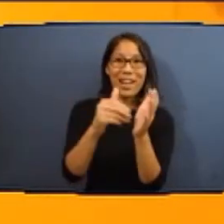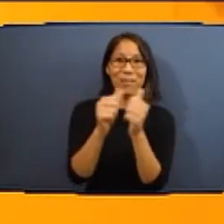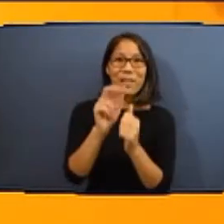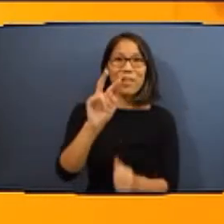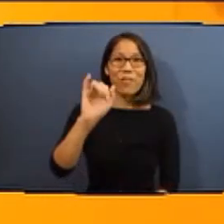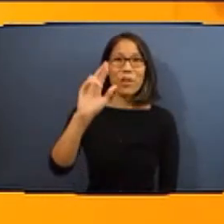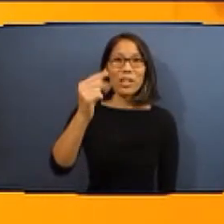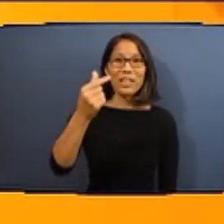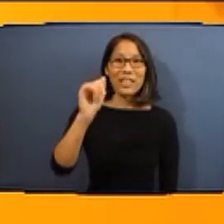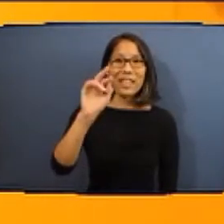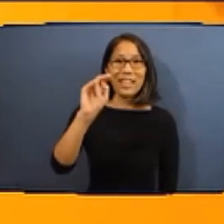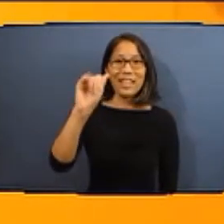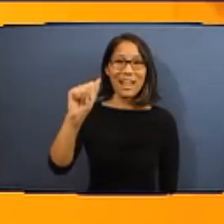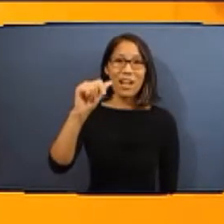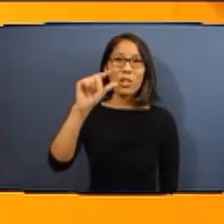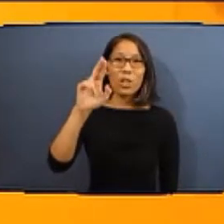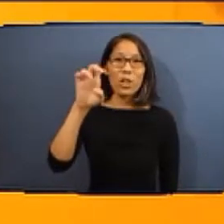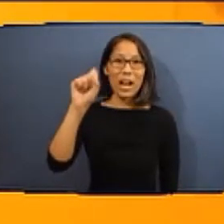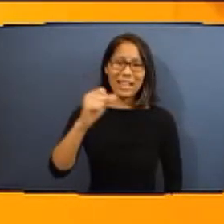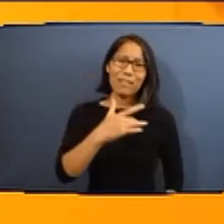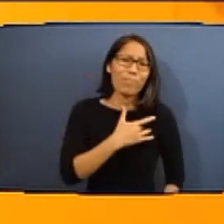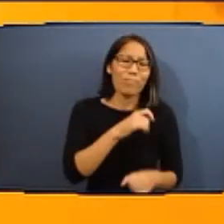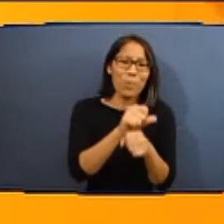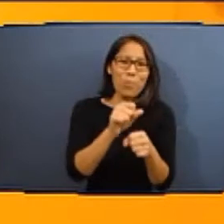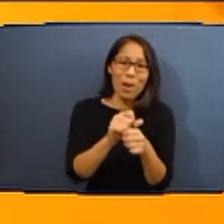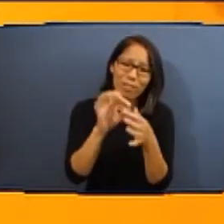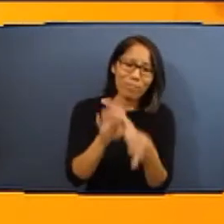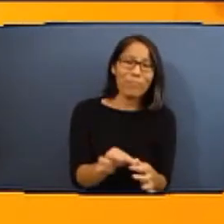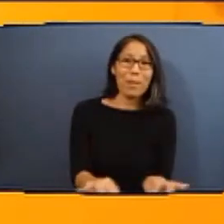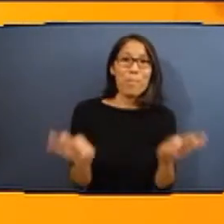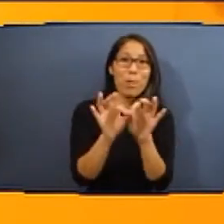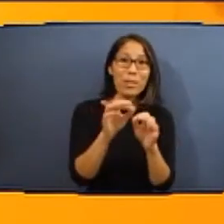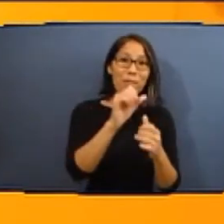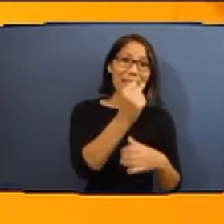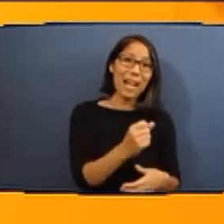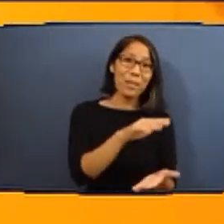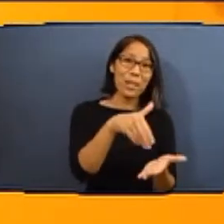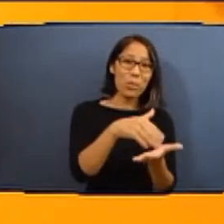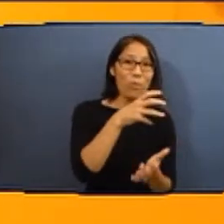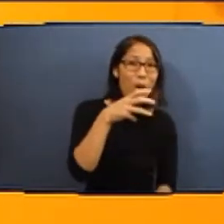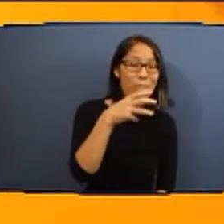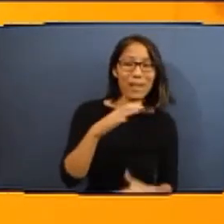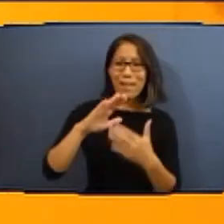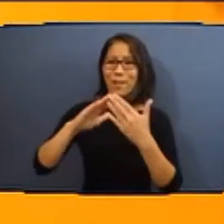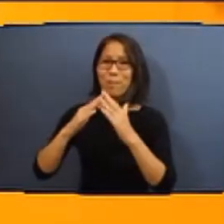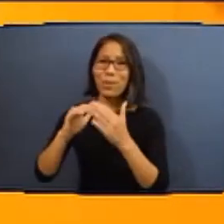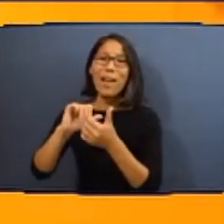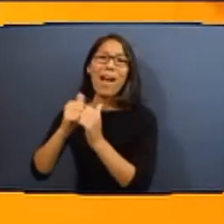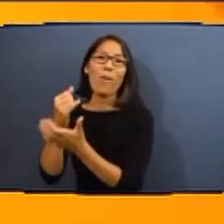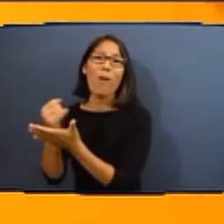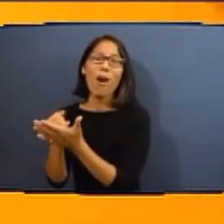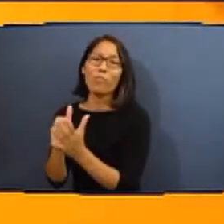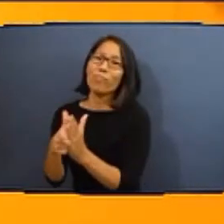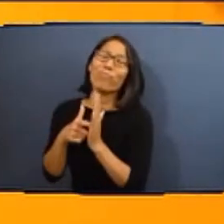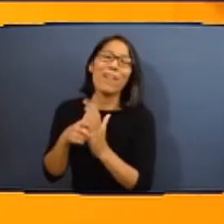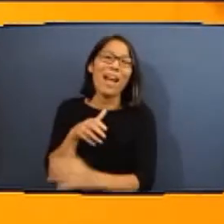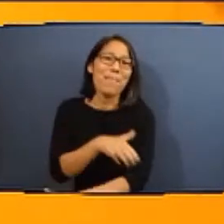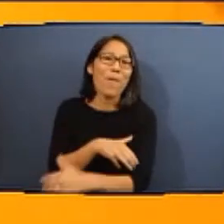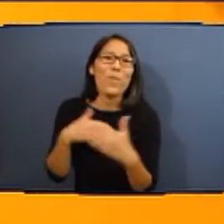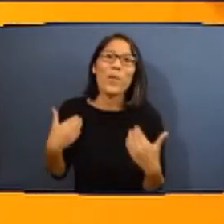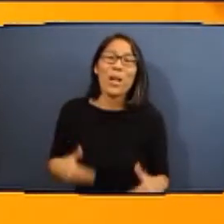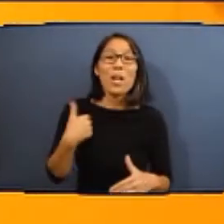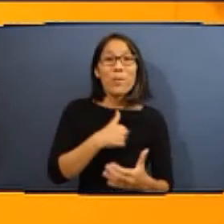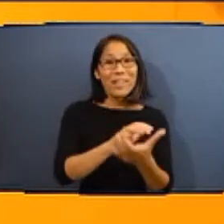Grise on this moving work about the importance of South Central farming, community, and the ways in which art is so necessary and powerful.